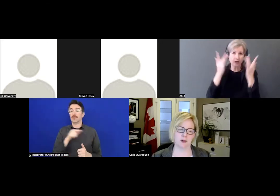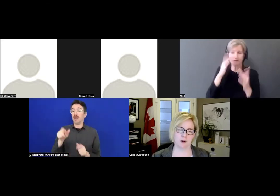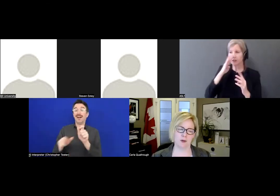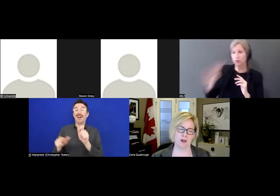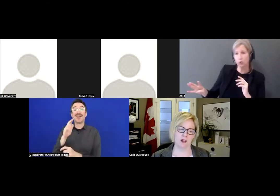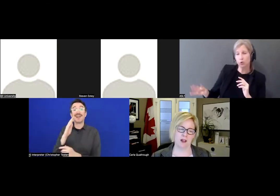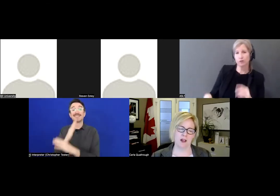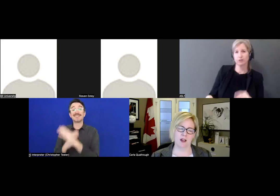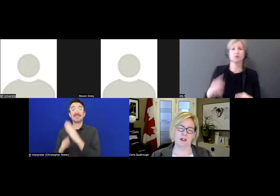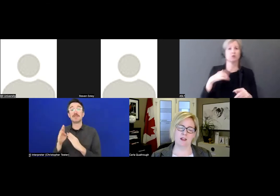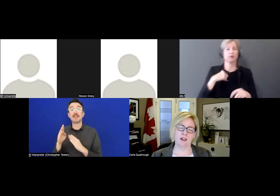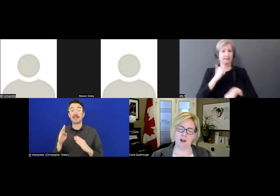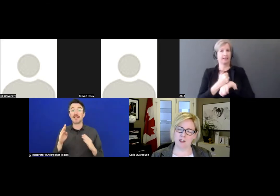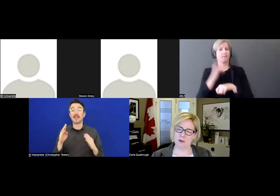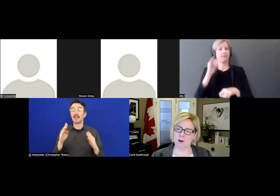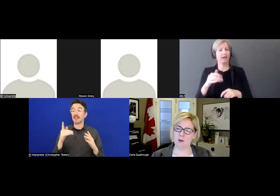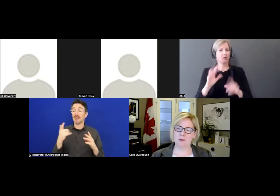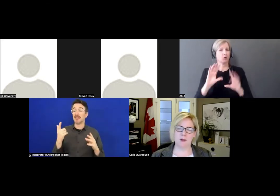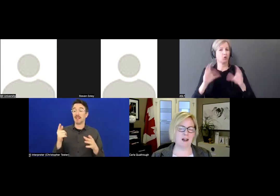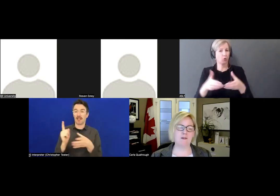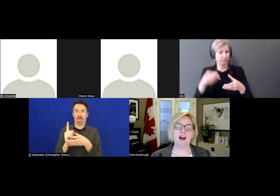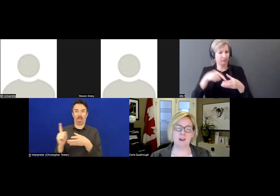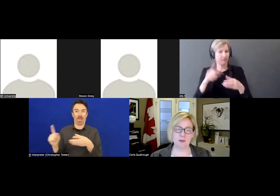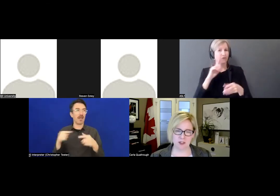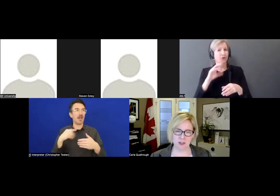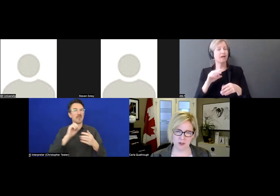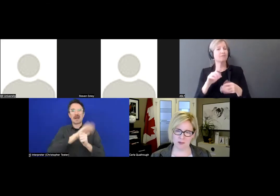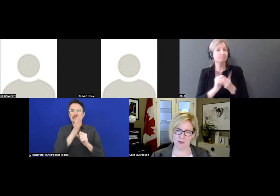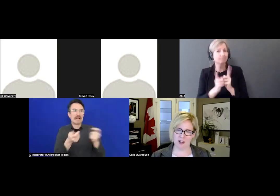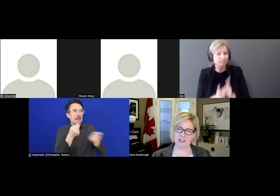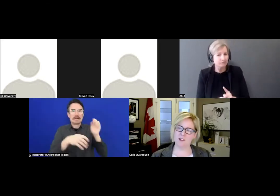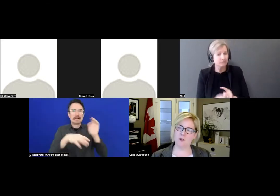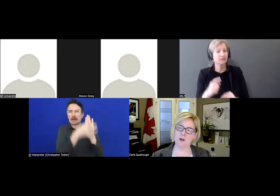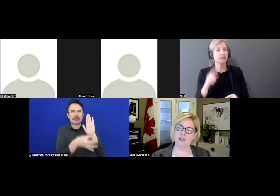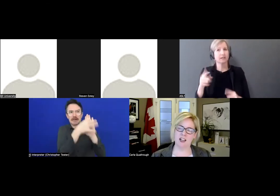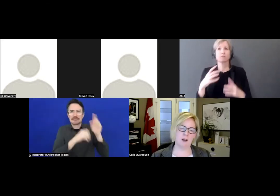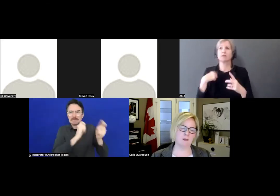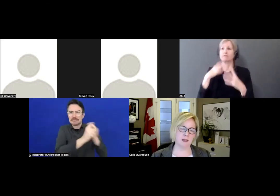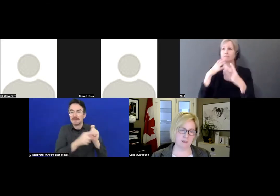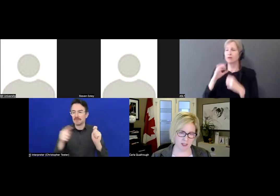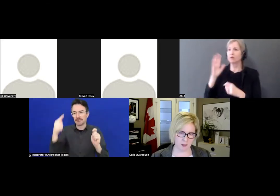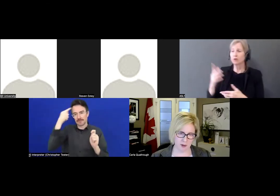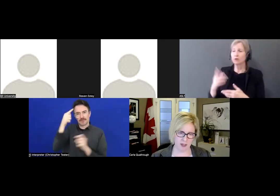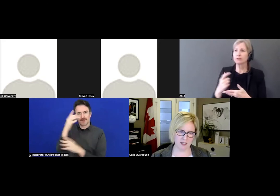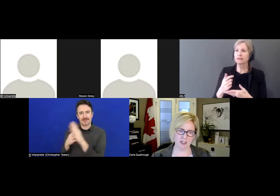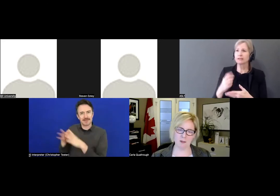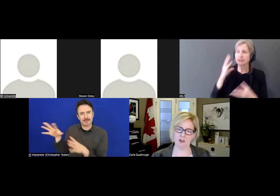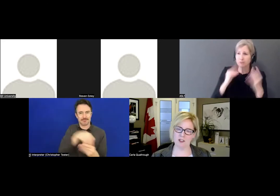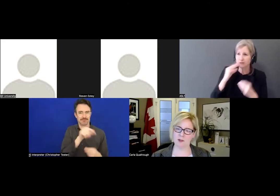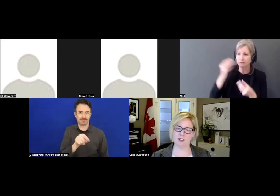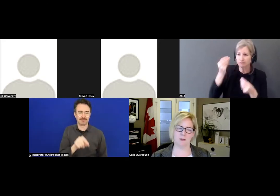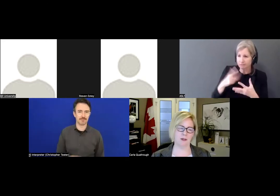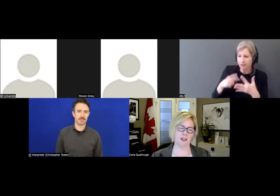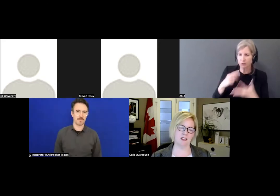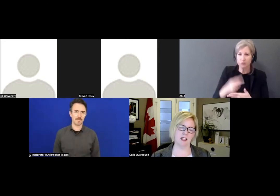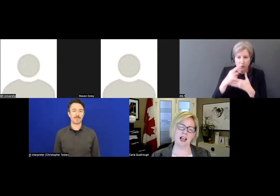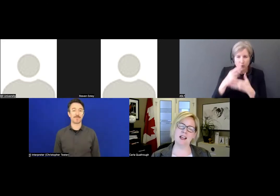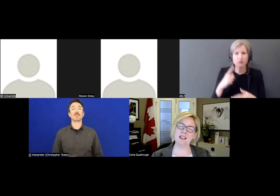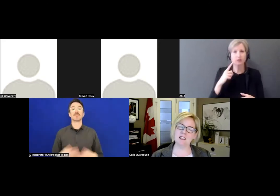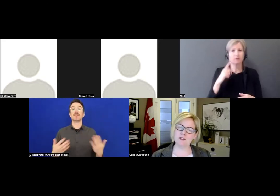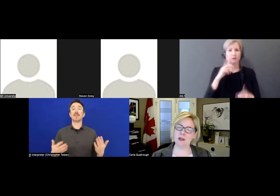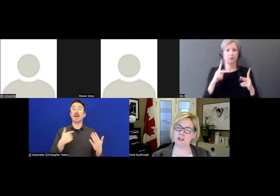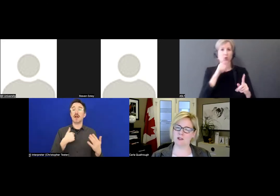Advisory Group. The advisory group has been an invaluable source of advice on the real-time lived experiences of persons with disabilities